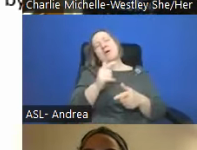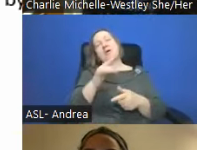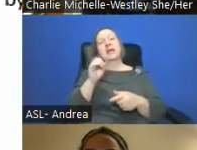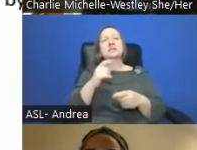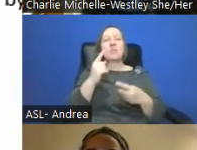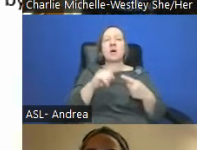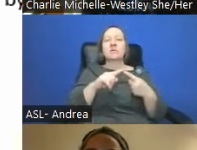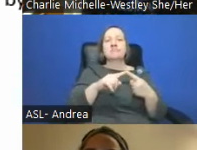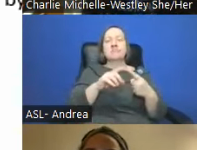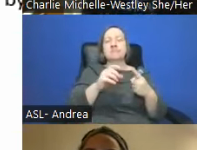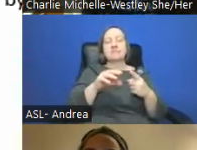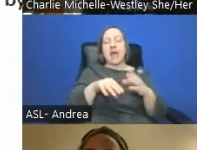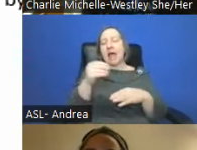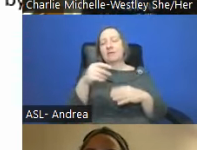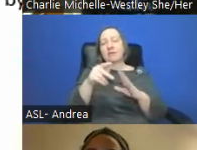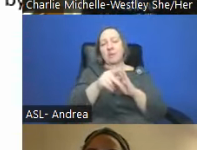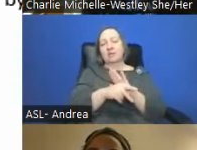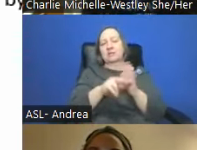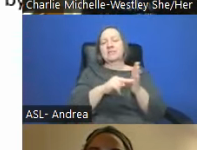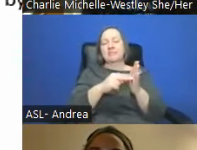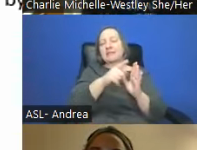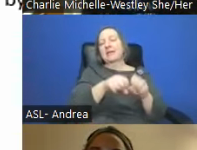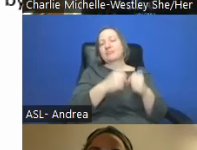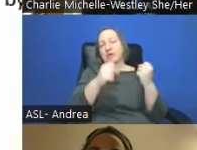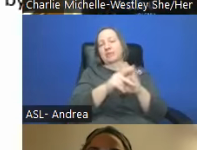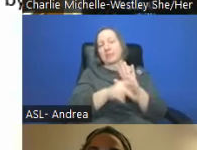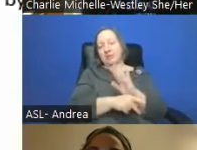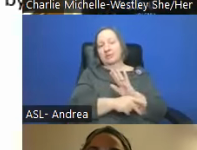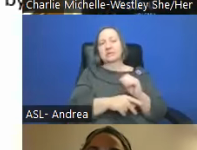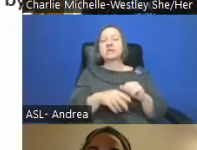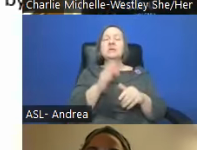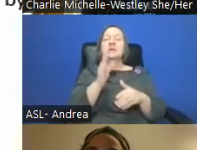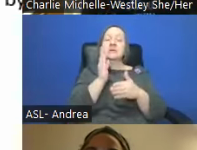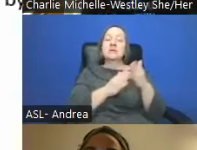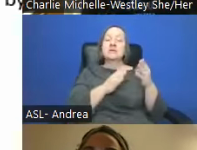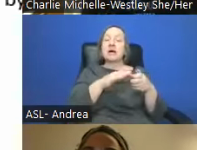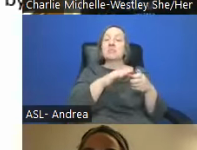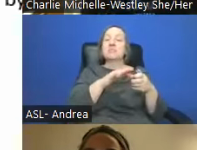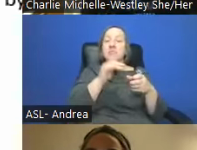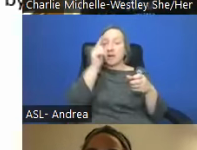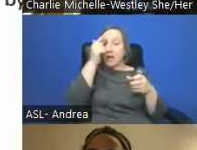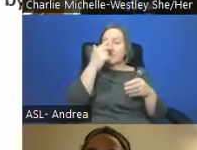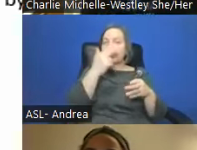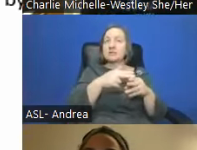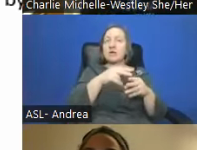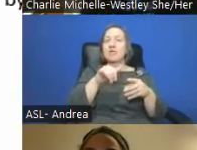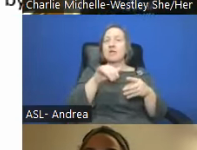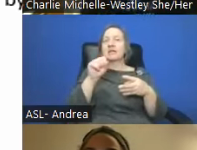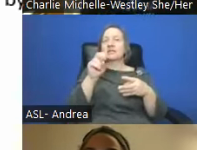policy, meaning the action is found to have violated policy. In some jurisdictions, this is known as sustained.